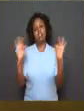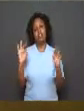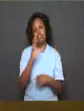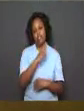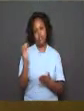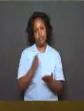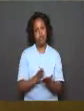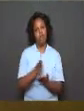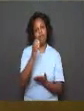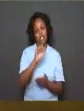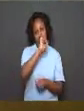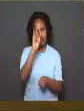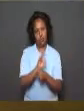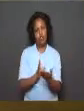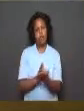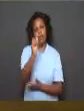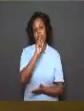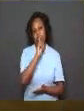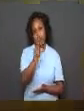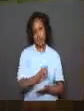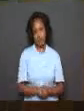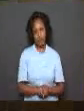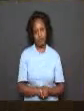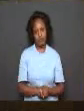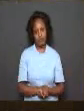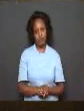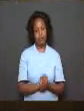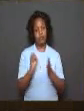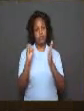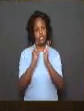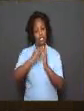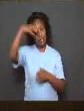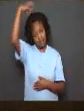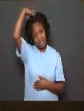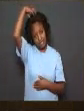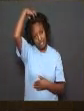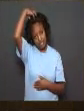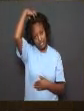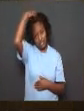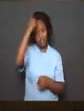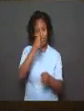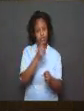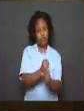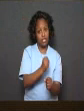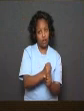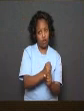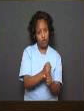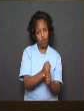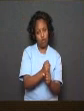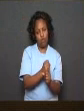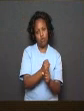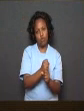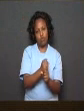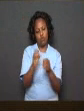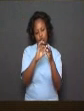freedoms and rights of citizens. The constitutions function to